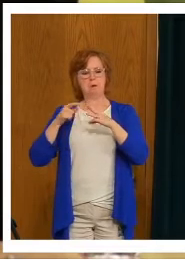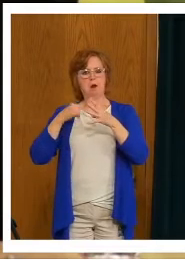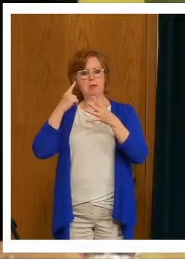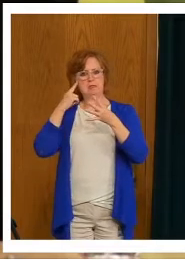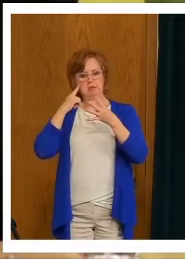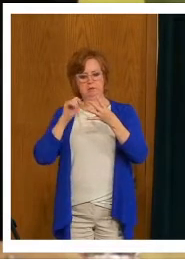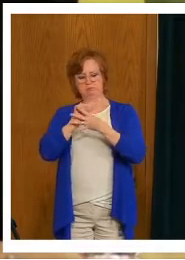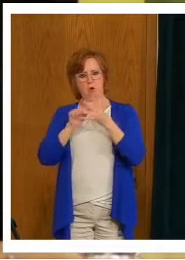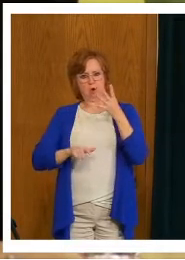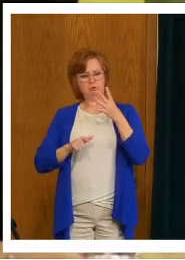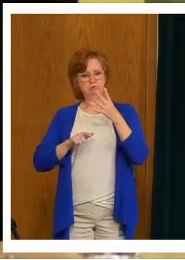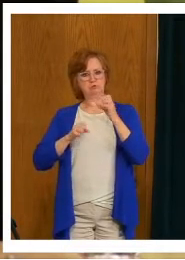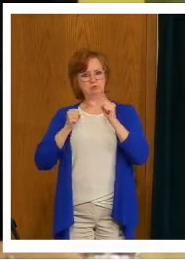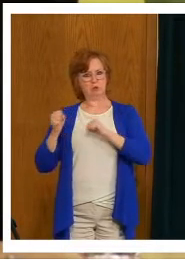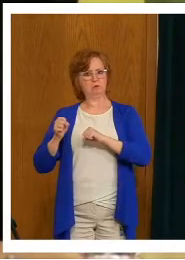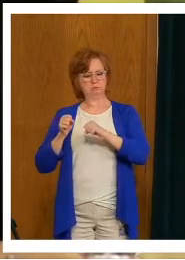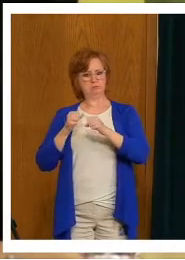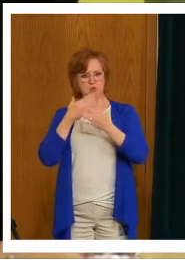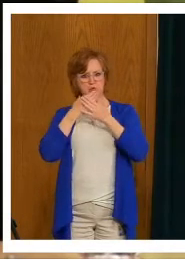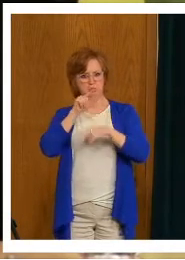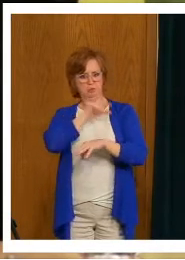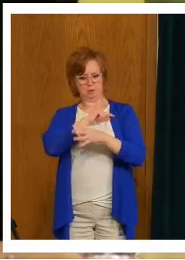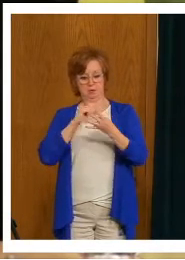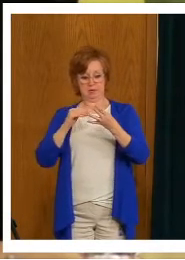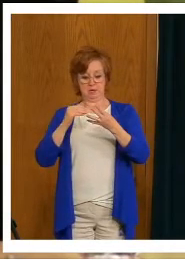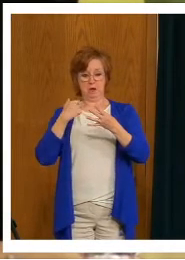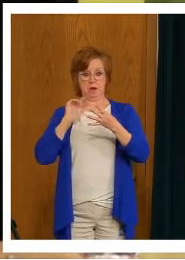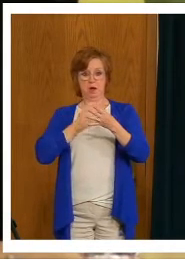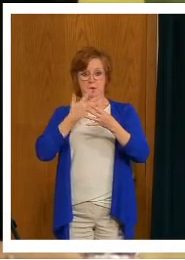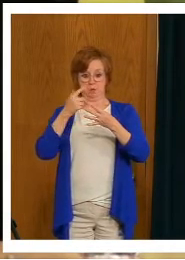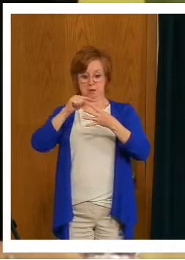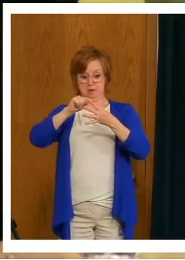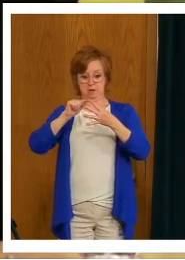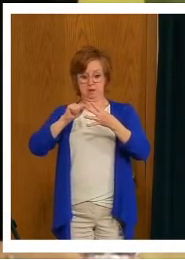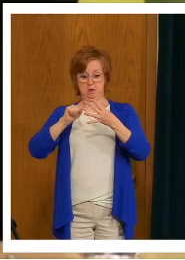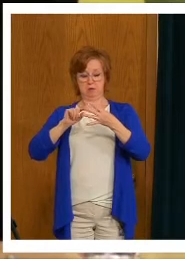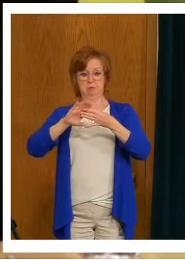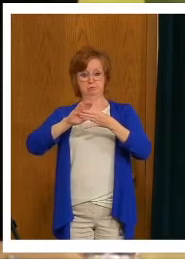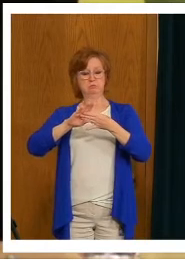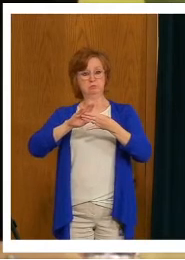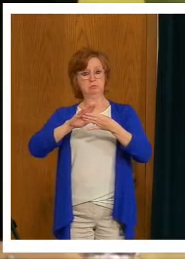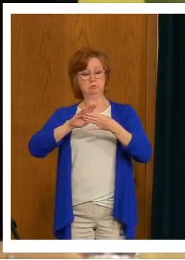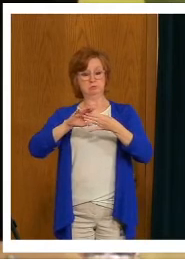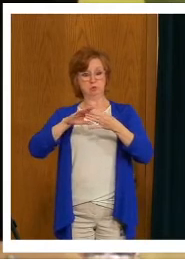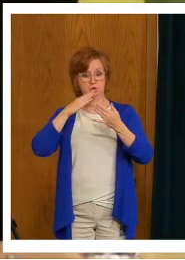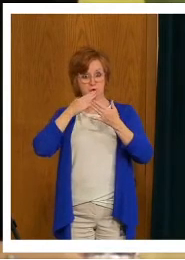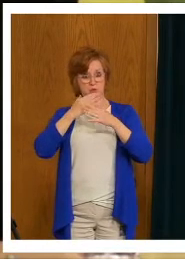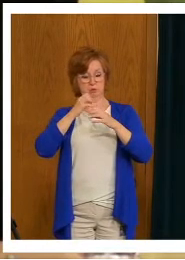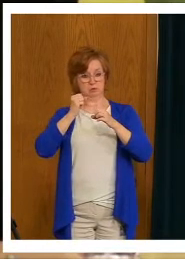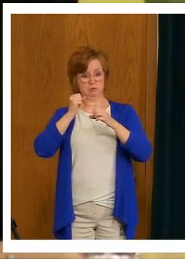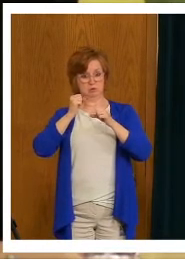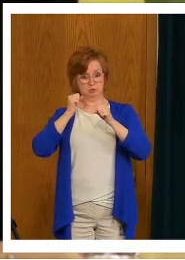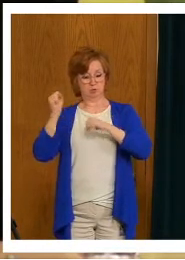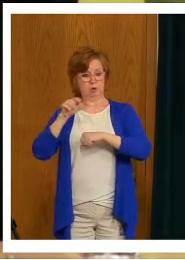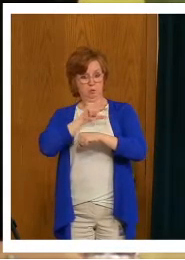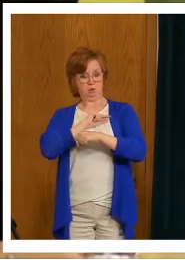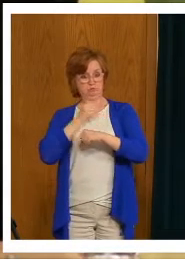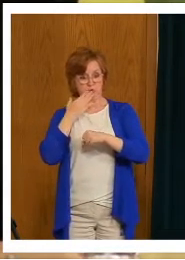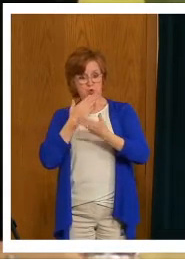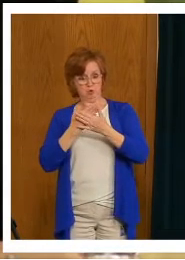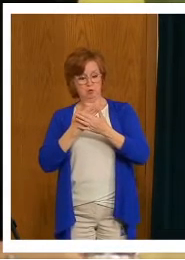high efficacy rate. The 3 we've delivered have a very high efficacy rate. But one of the challenges that we are having